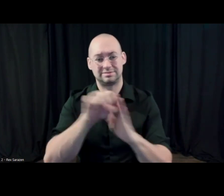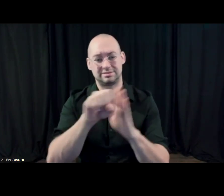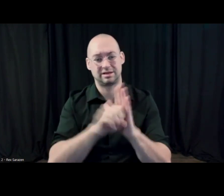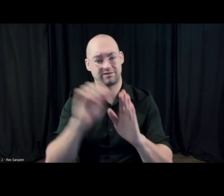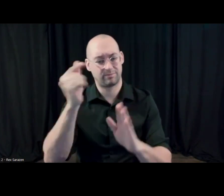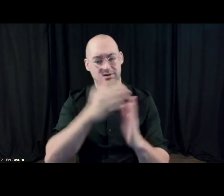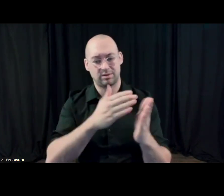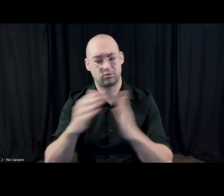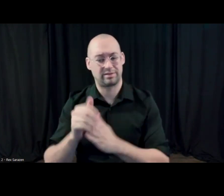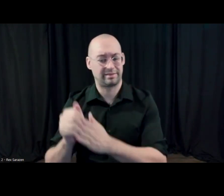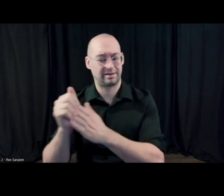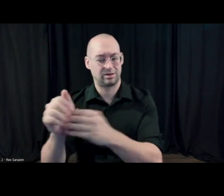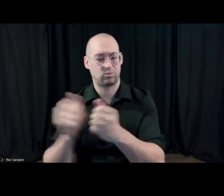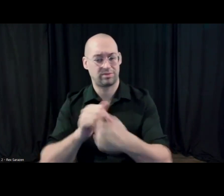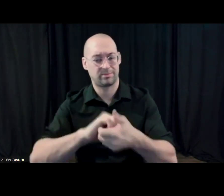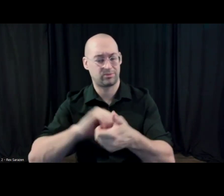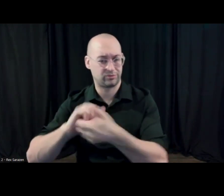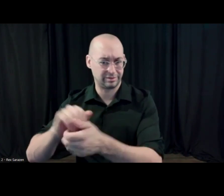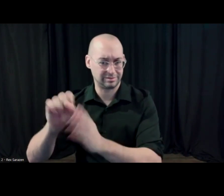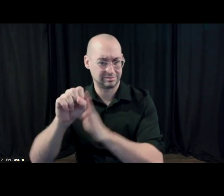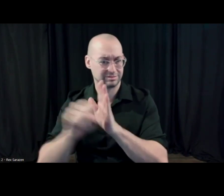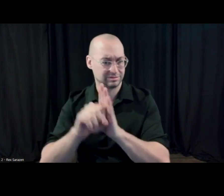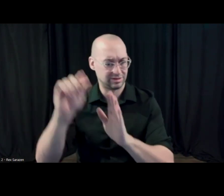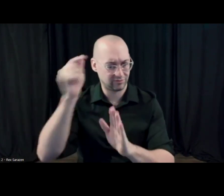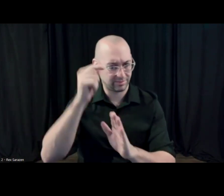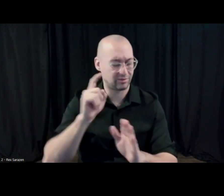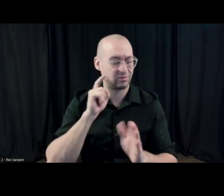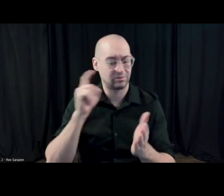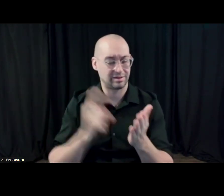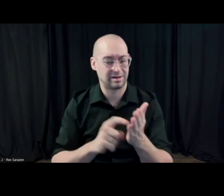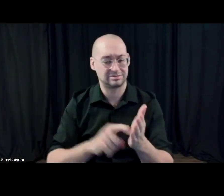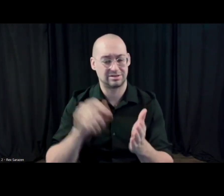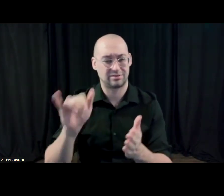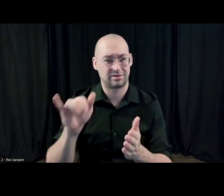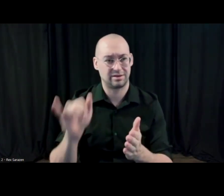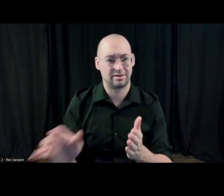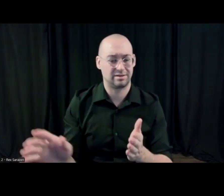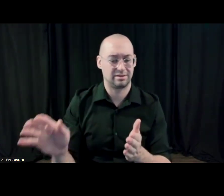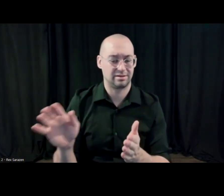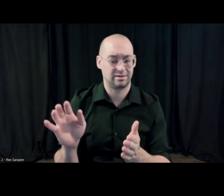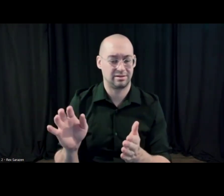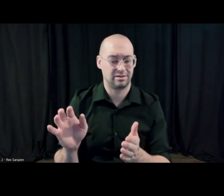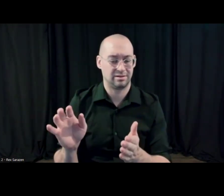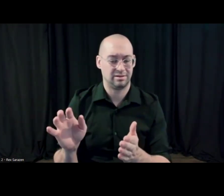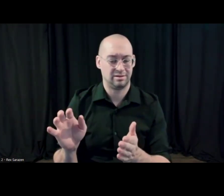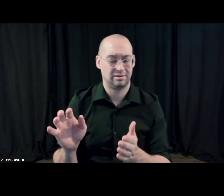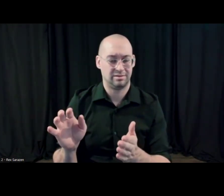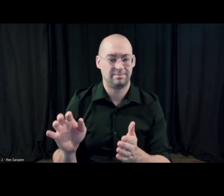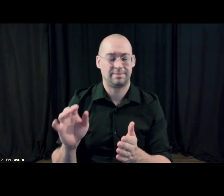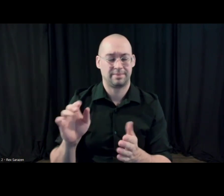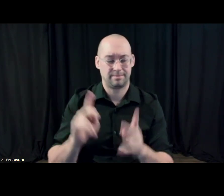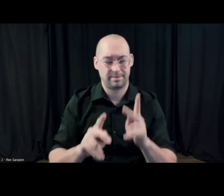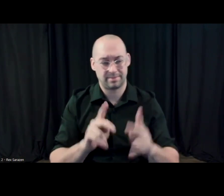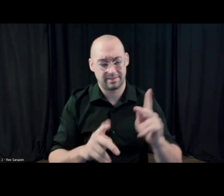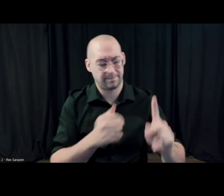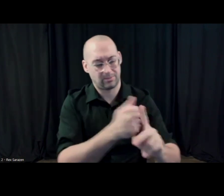with the state government. And so we recognize that this stakeholder